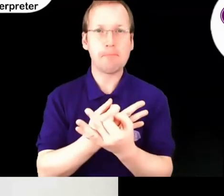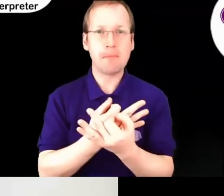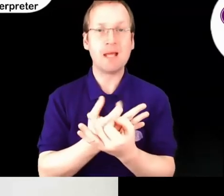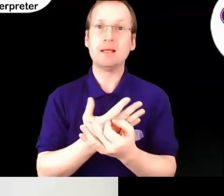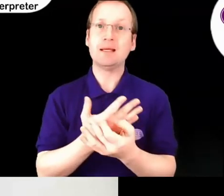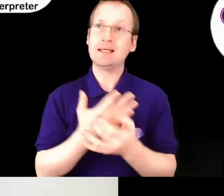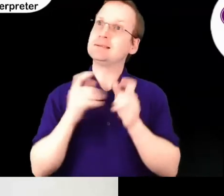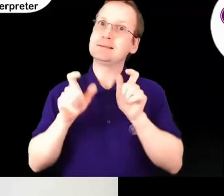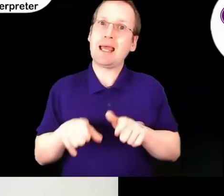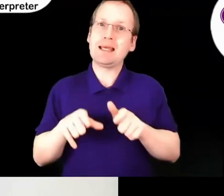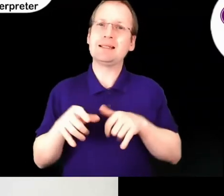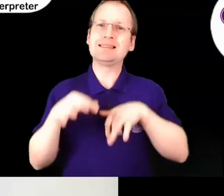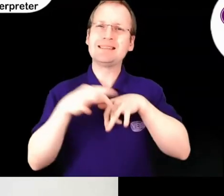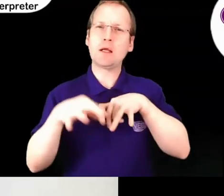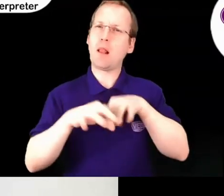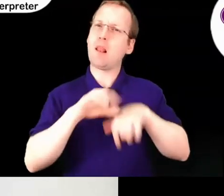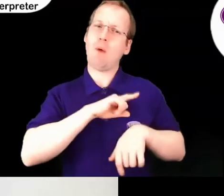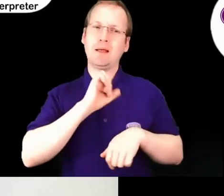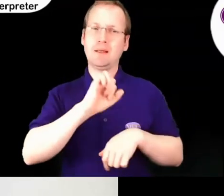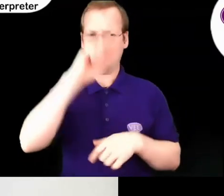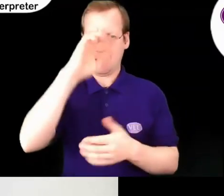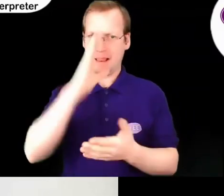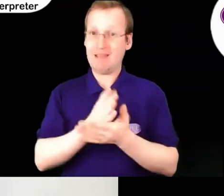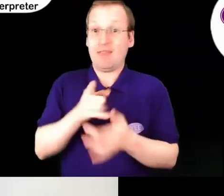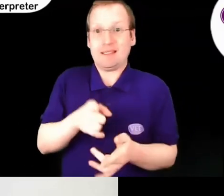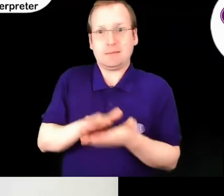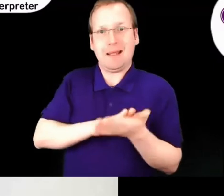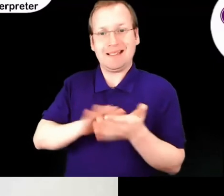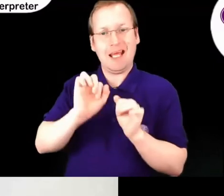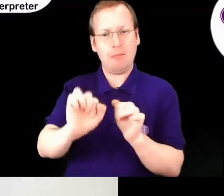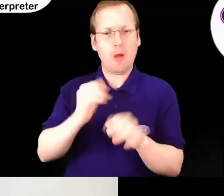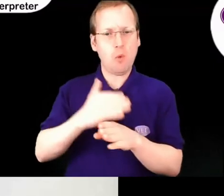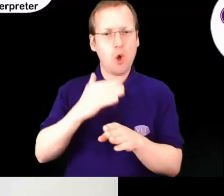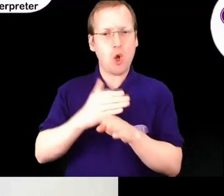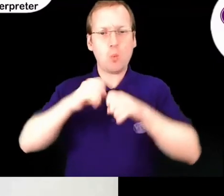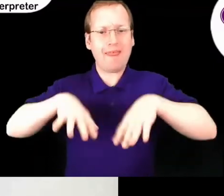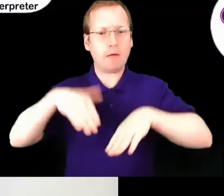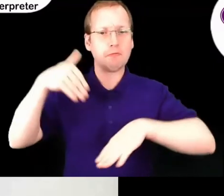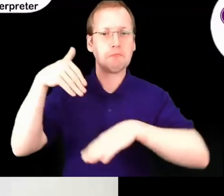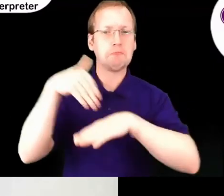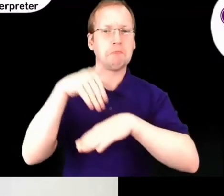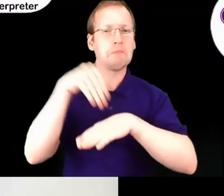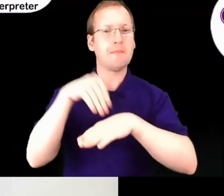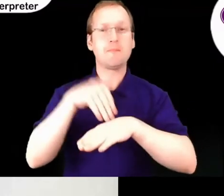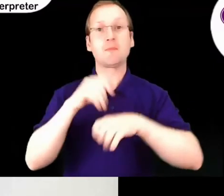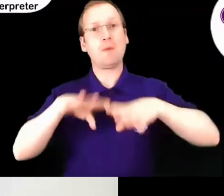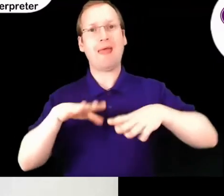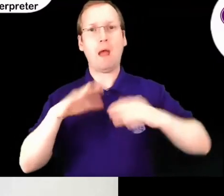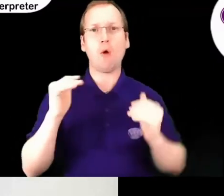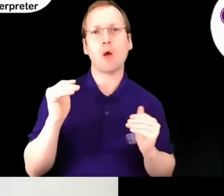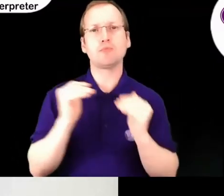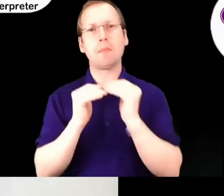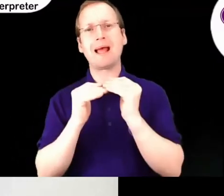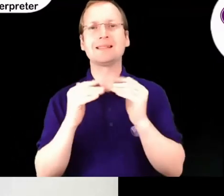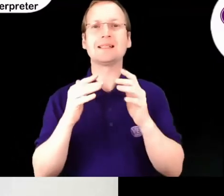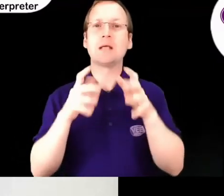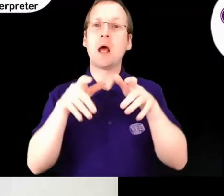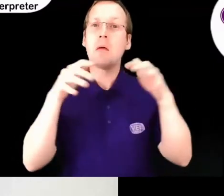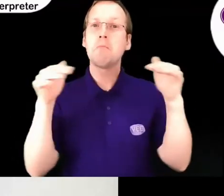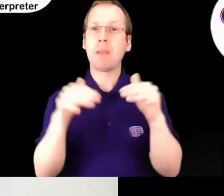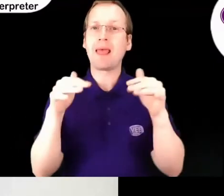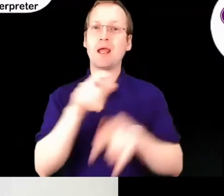single because he believed that this enabled him to work without hindrance or compromise in the past as a public Christian